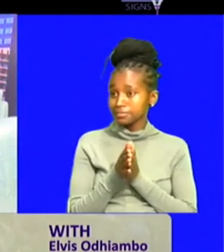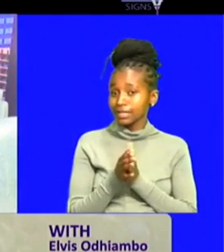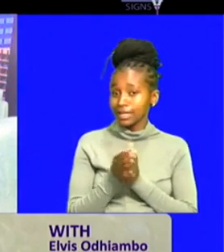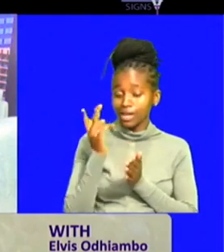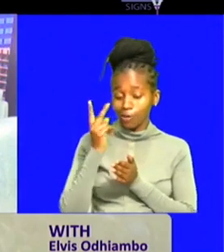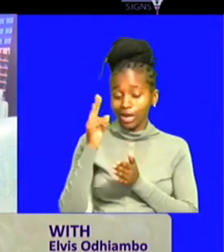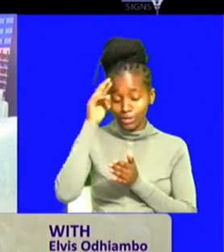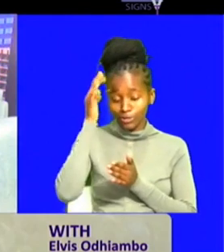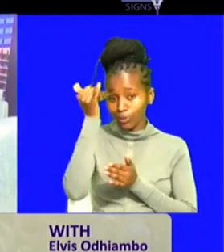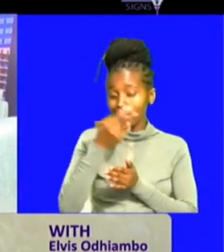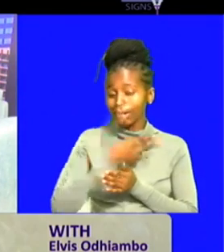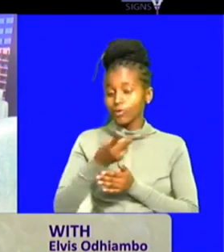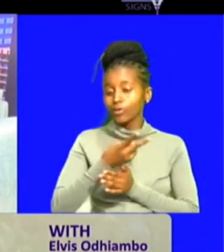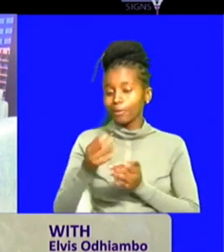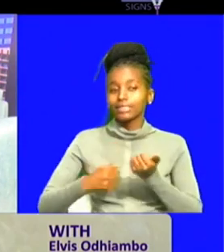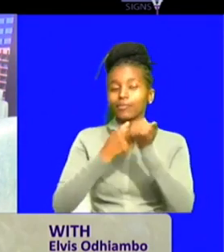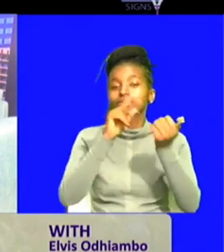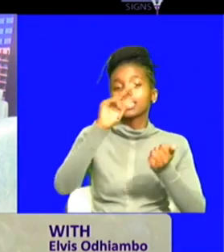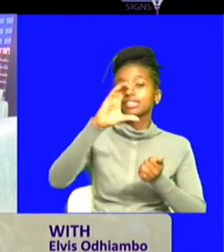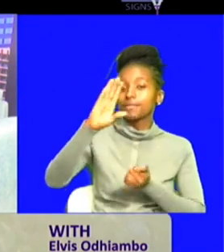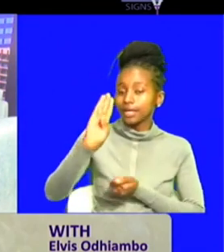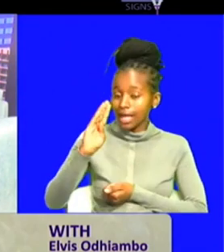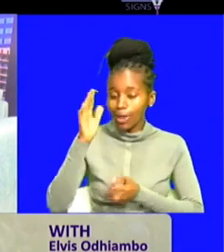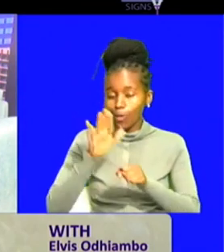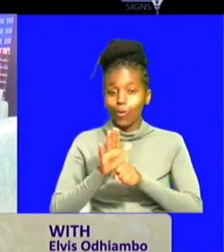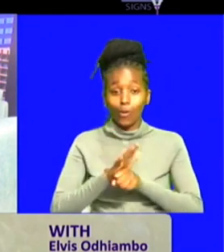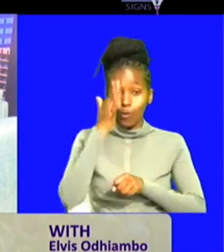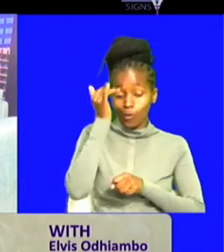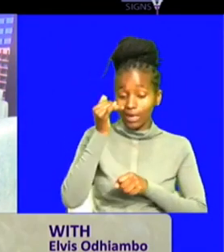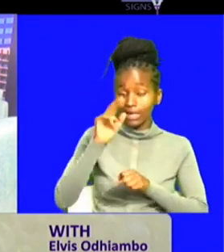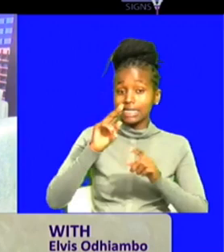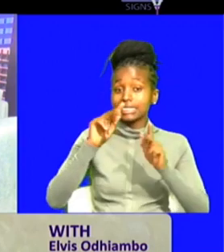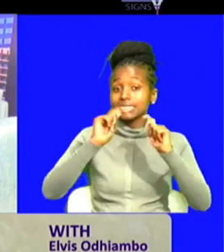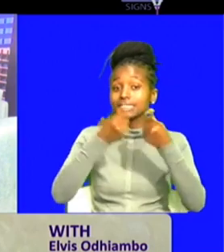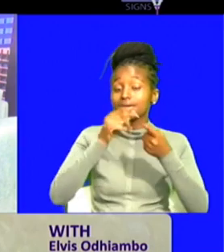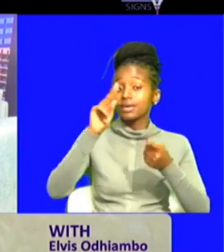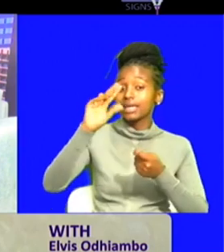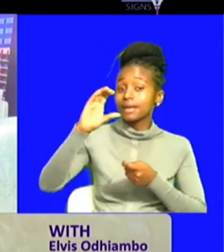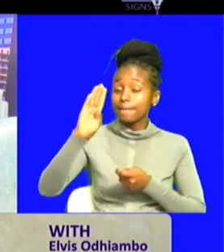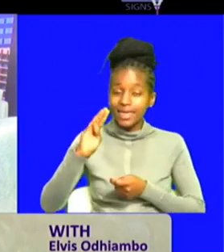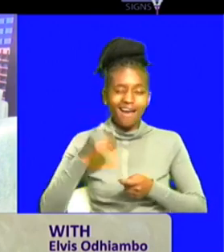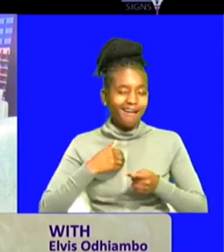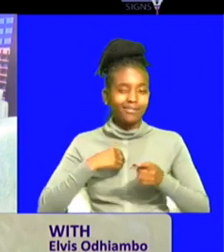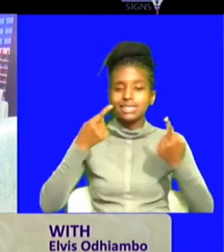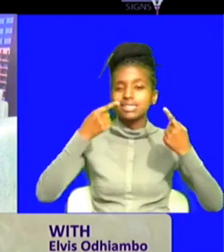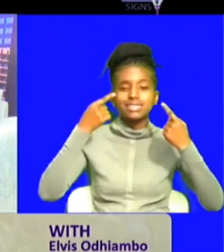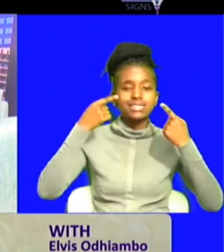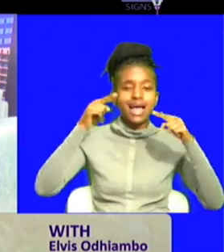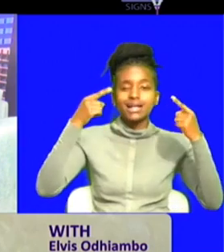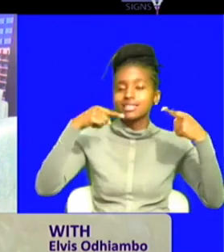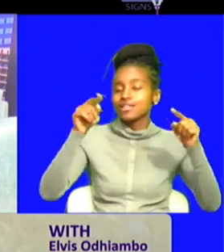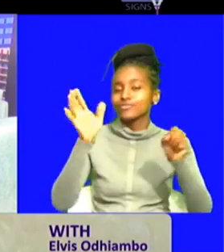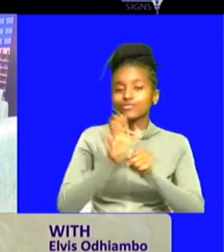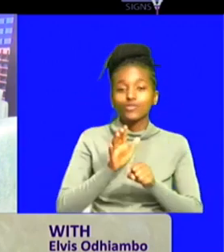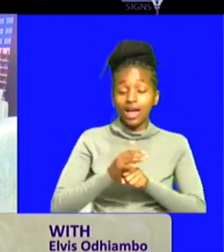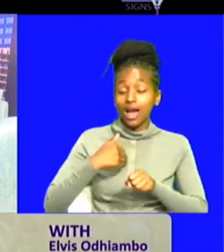why you guys are supporting team KCB Sara, because KCB are the most successful side in the circuit with